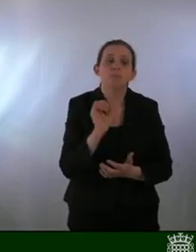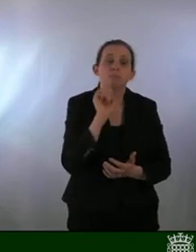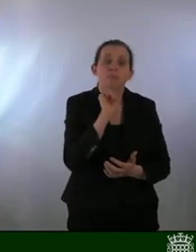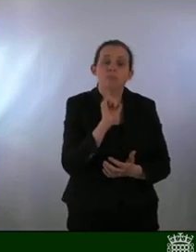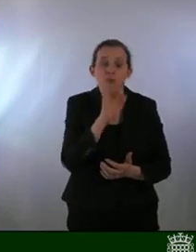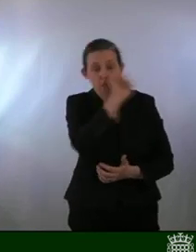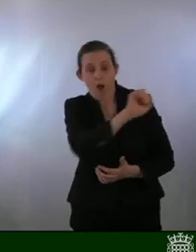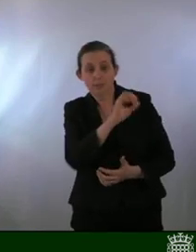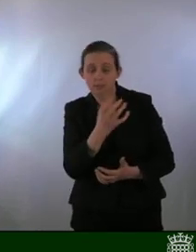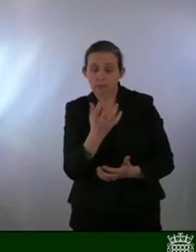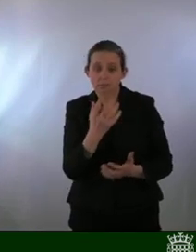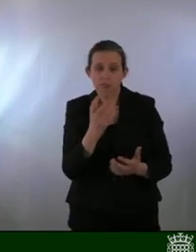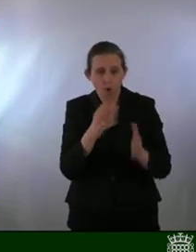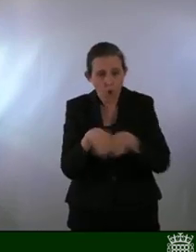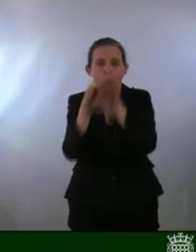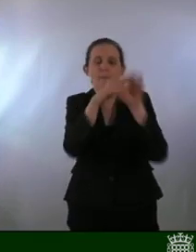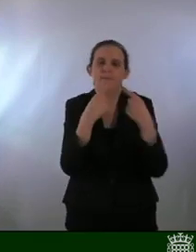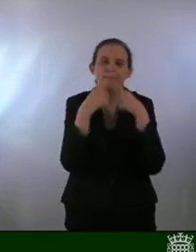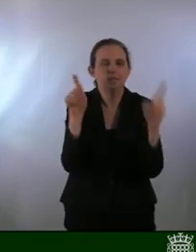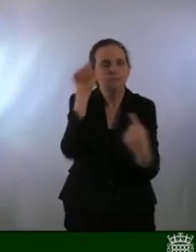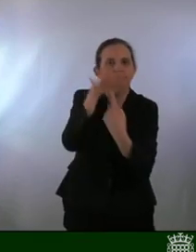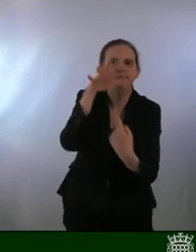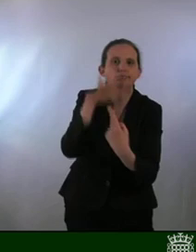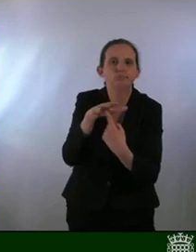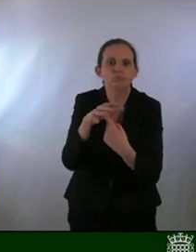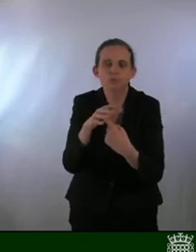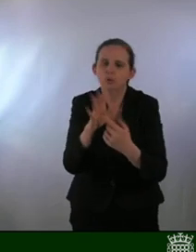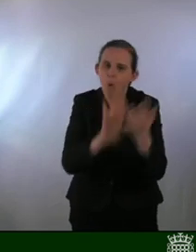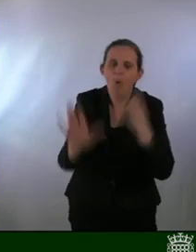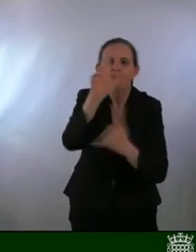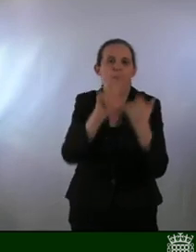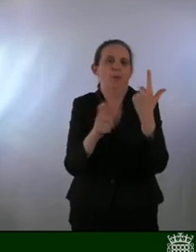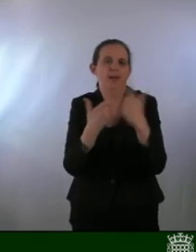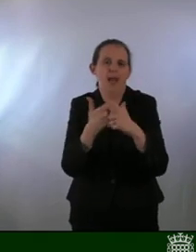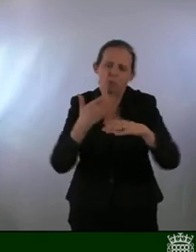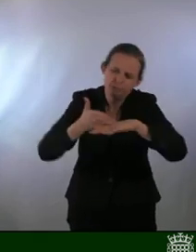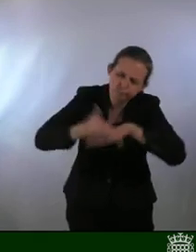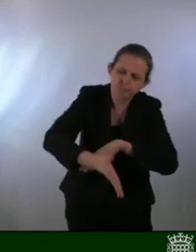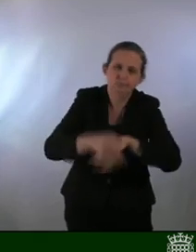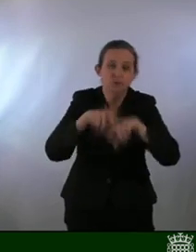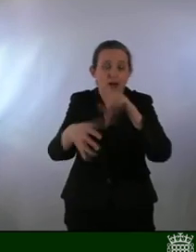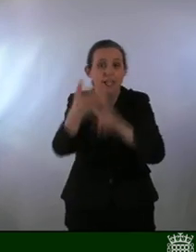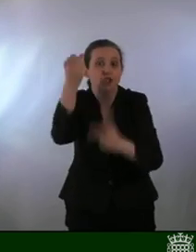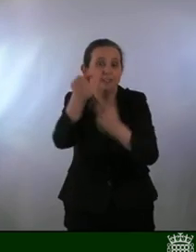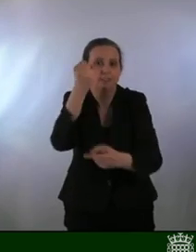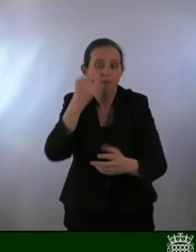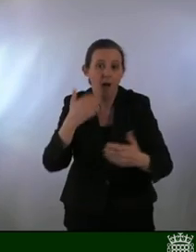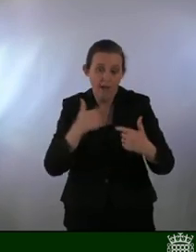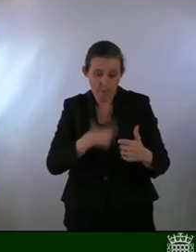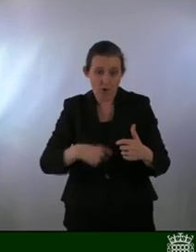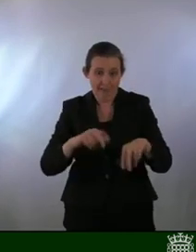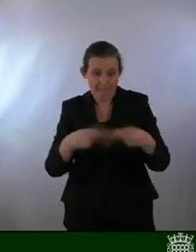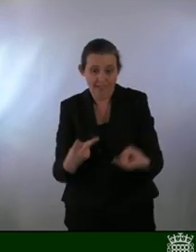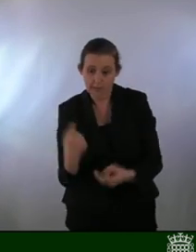common message across the United Kingdom, and we've worked very hard to try to achieve that. I personally visited the 3 devolved nations